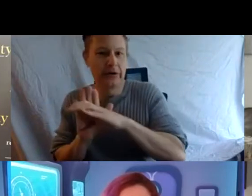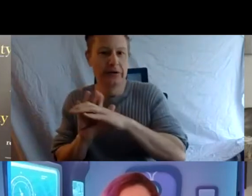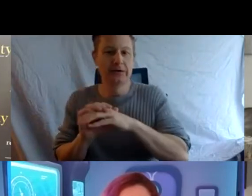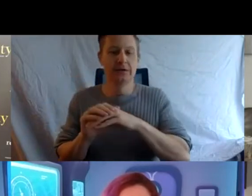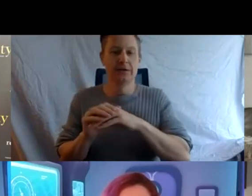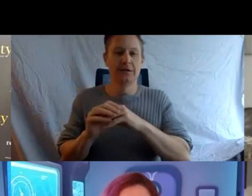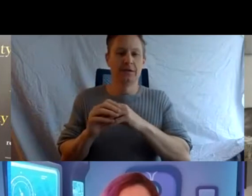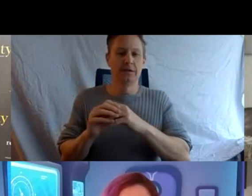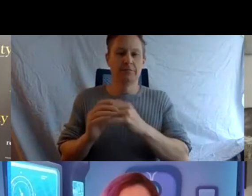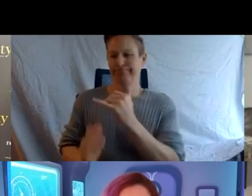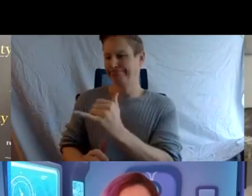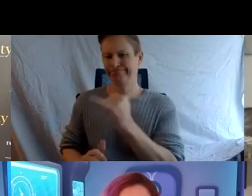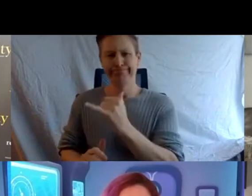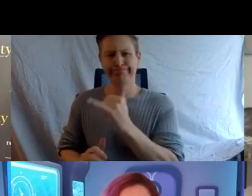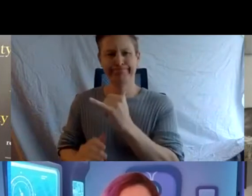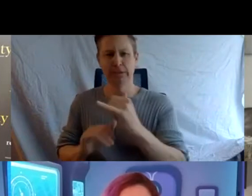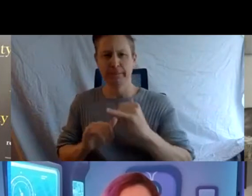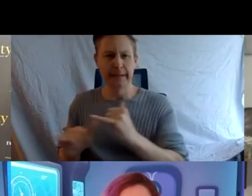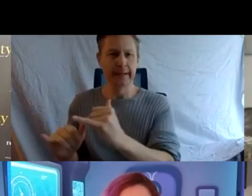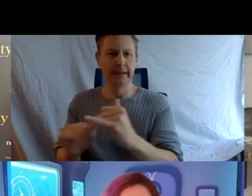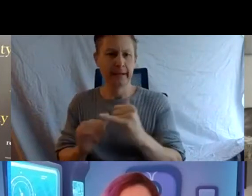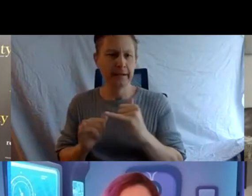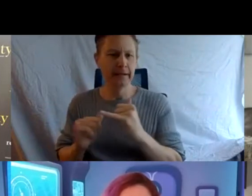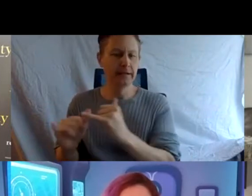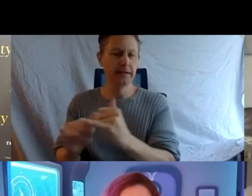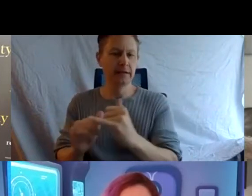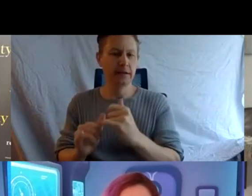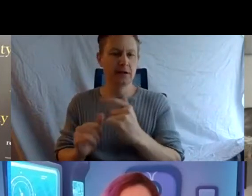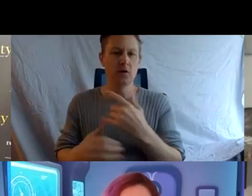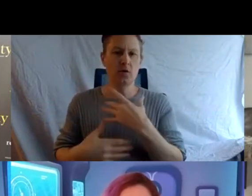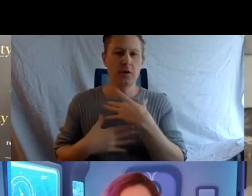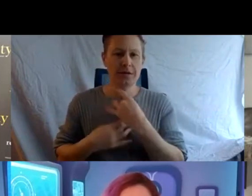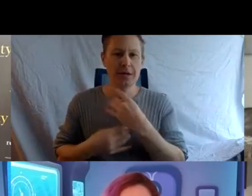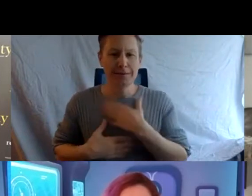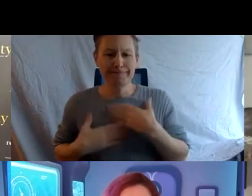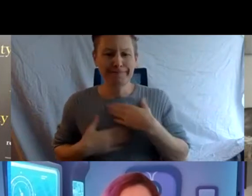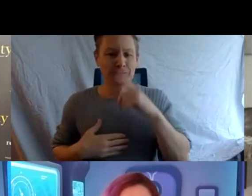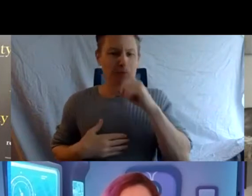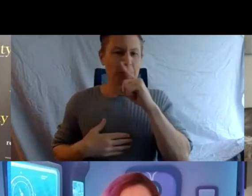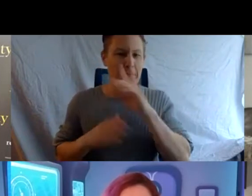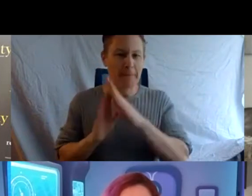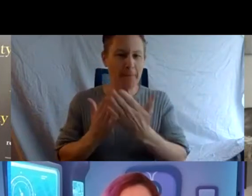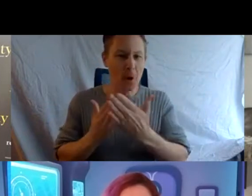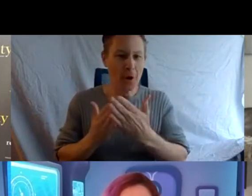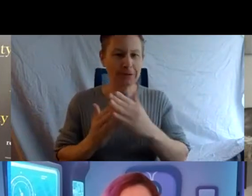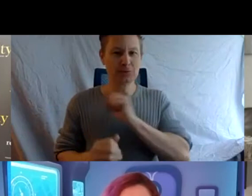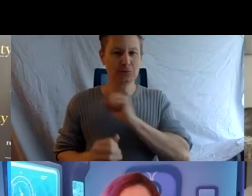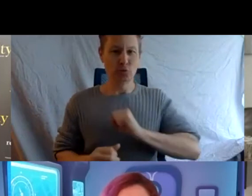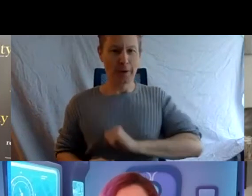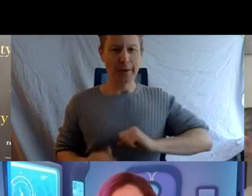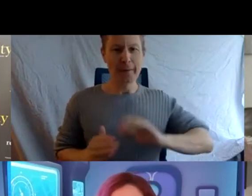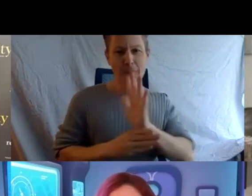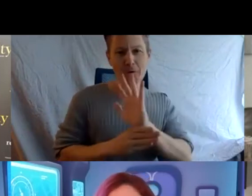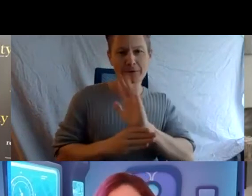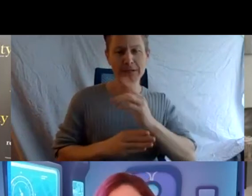have so much in common. We both like comic books and superhero movies. We're both medically complex.